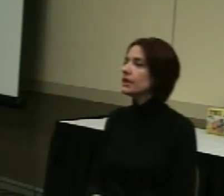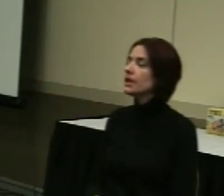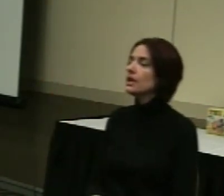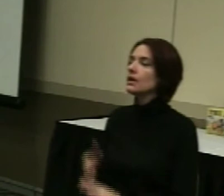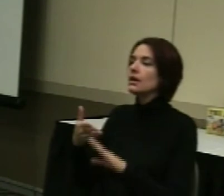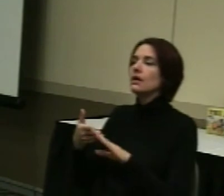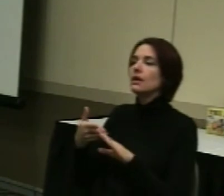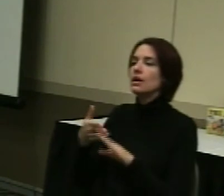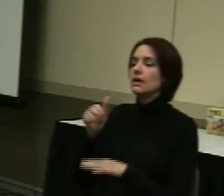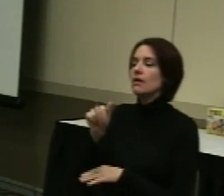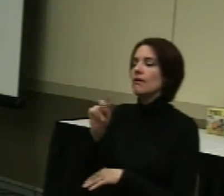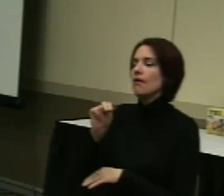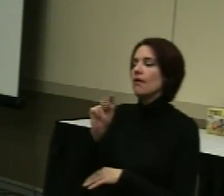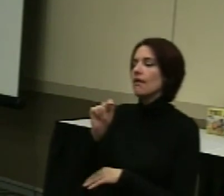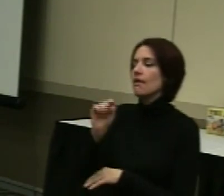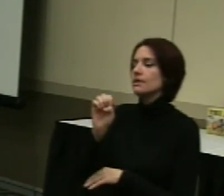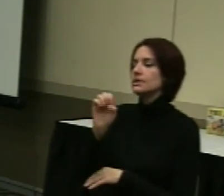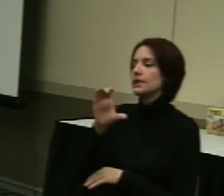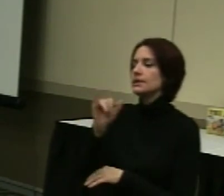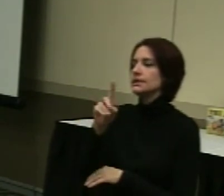Very good, very nice guess.